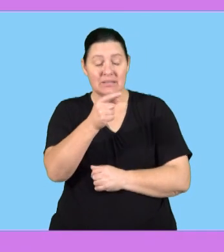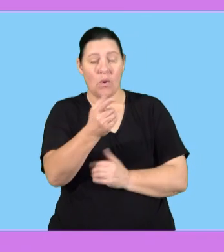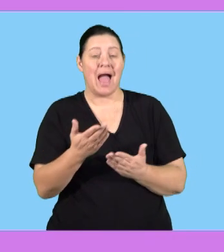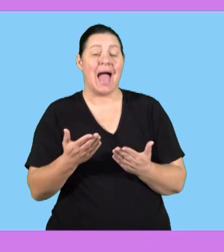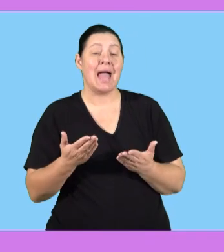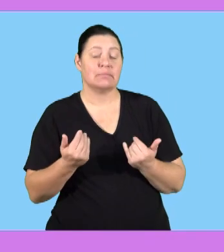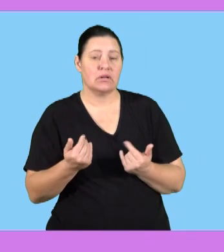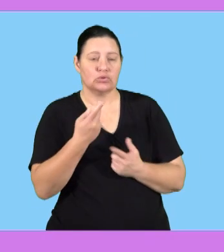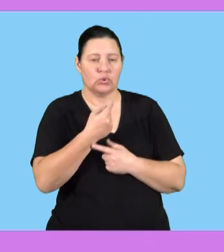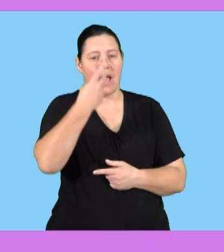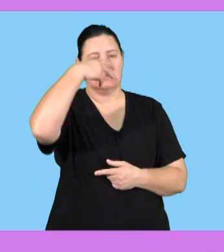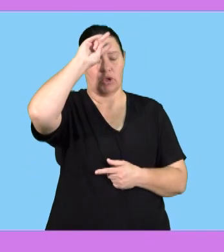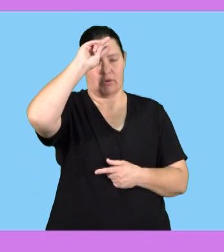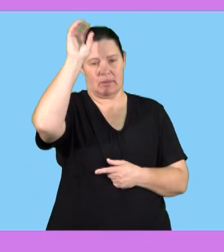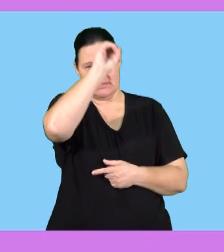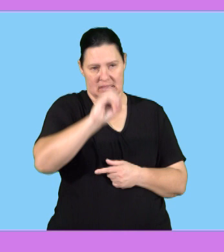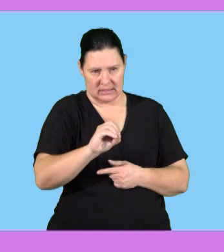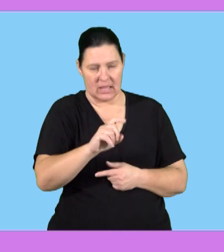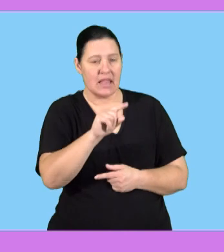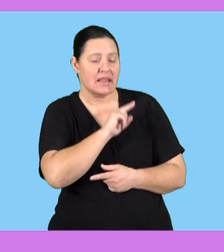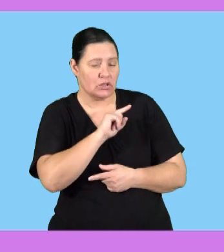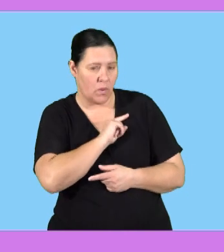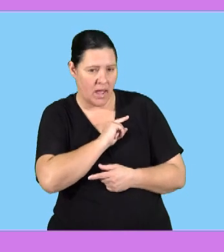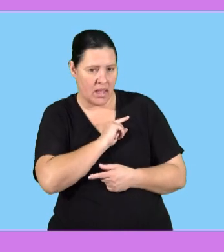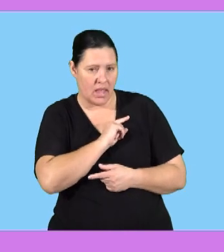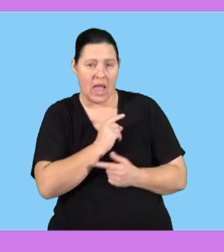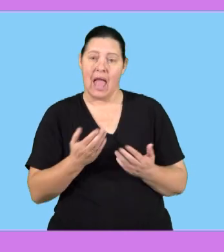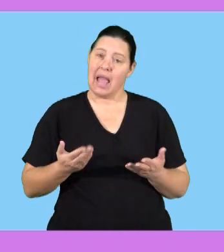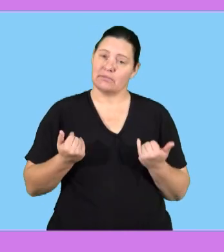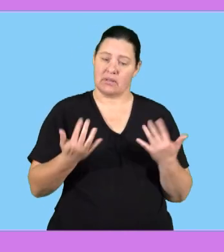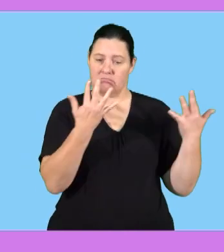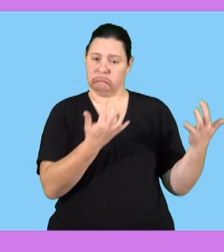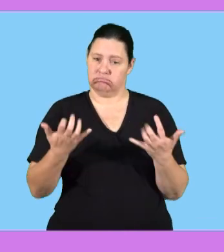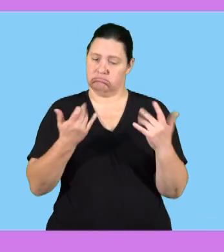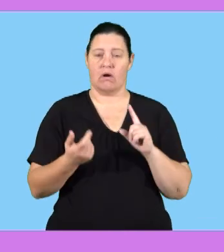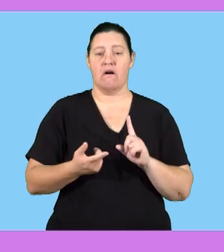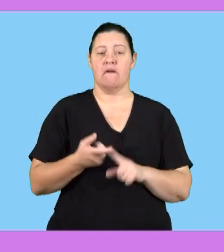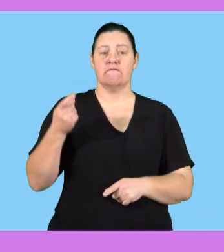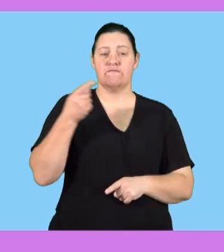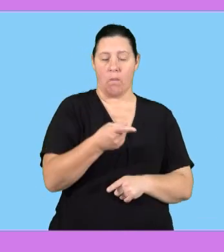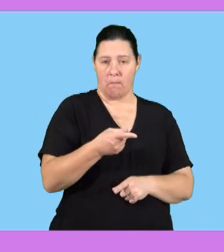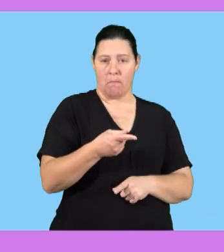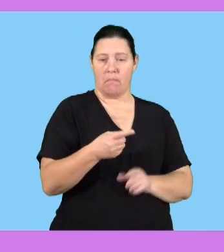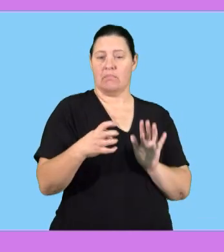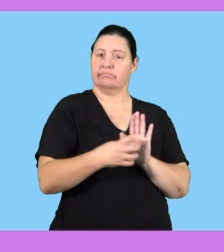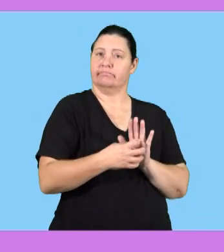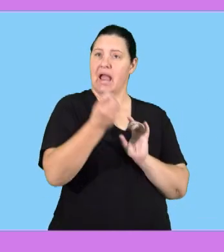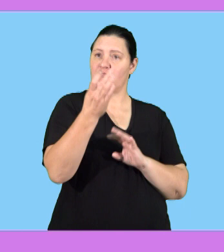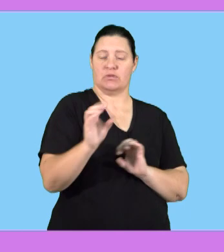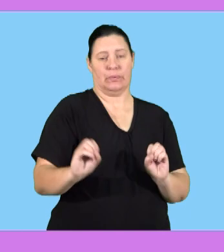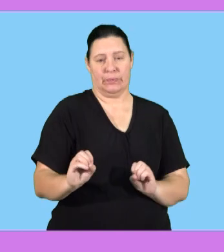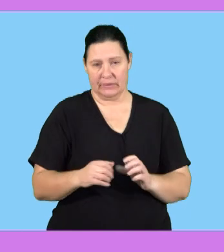only expected to interpret percentiles. Hence, you will not be expected to calculate them from a set of